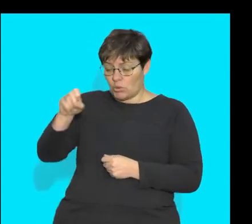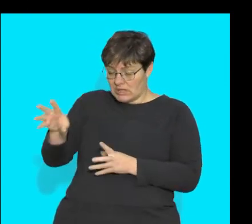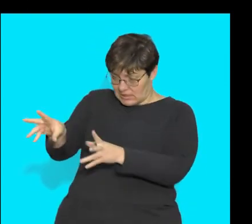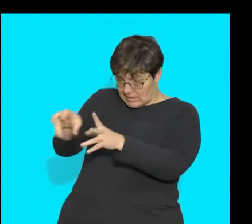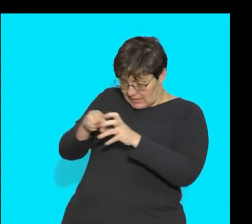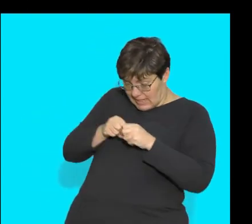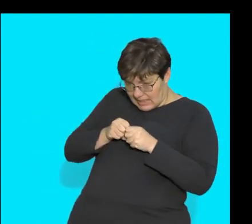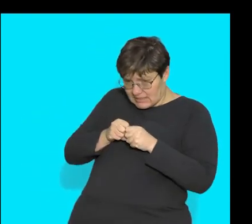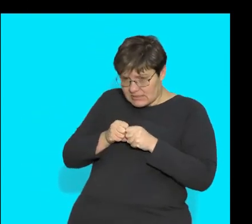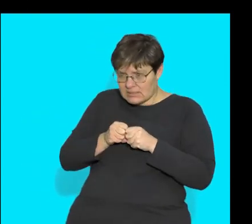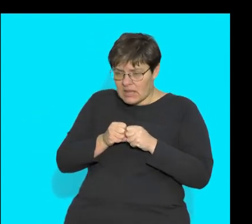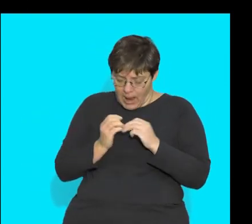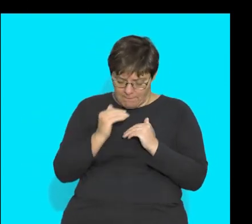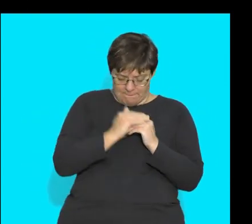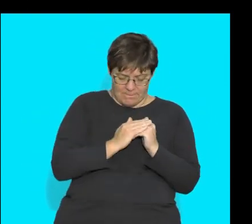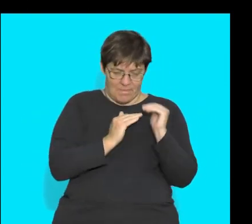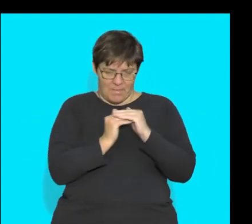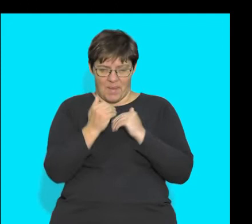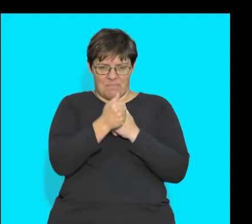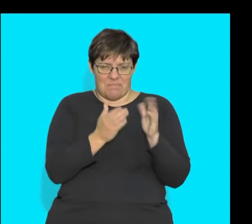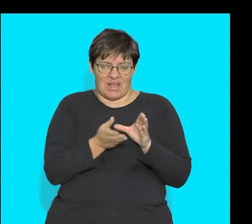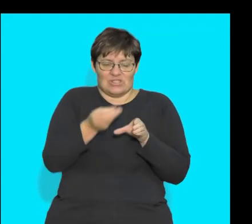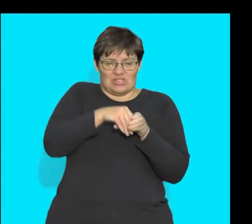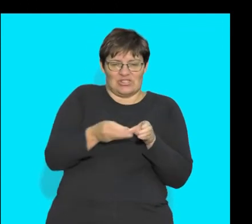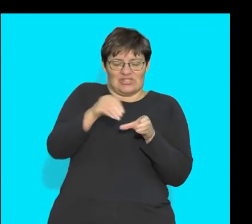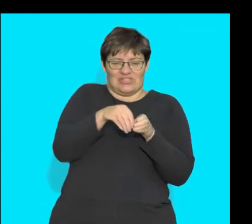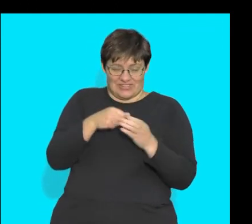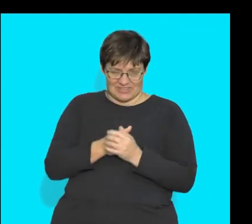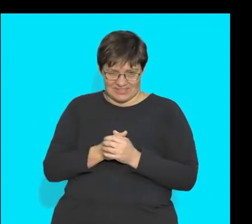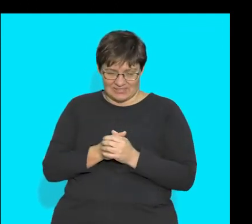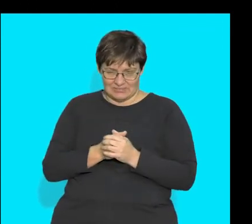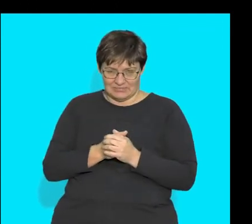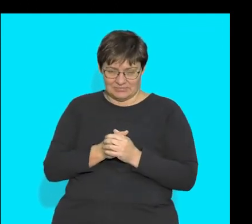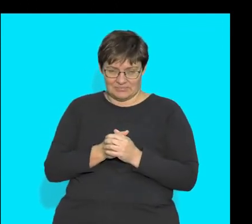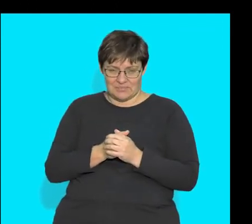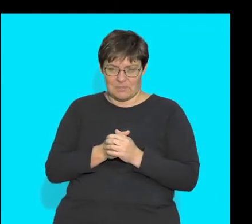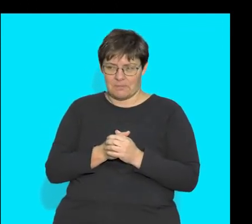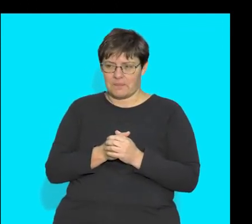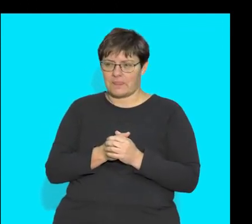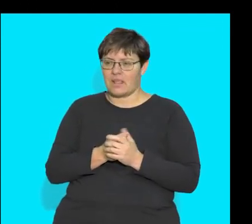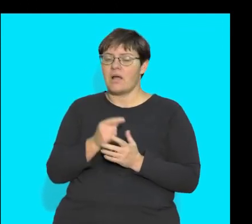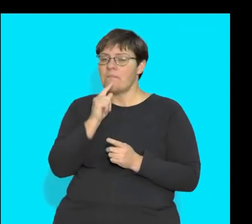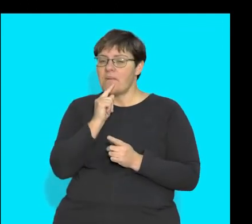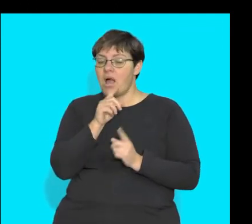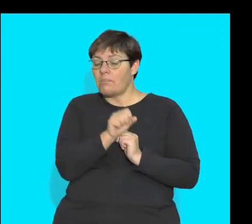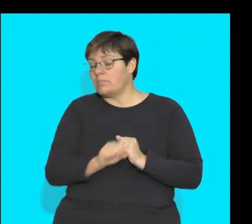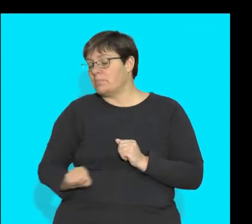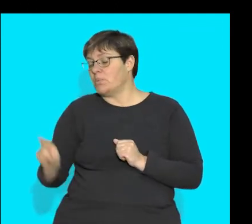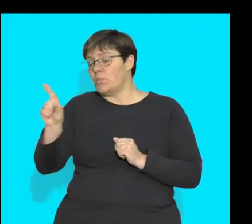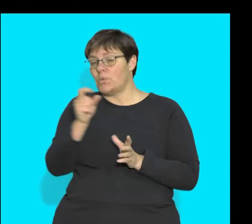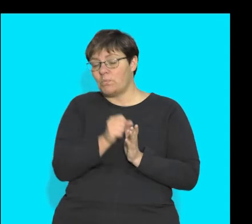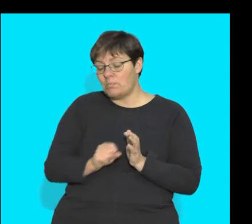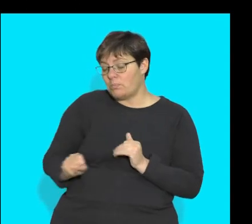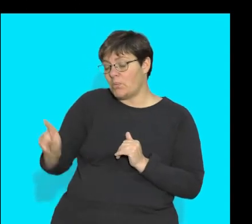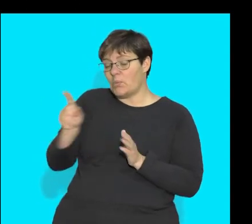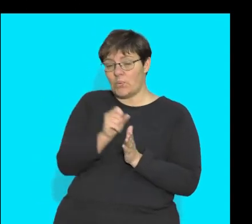protein and it packages it. All right, and it packages and it sends it, there we